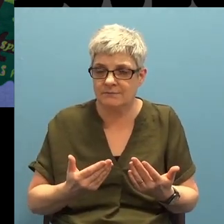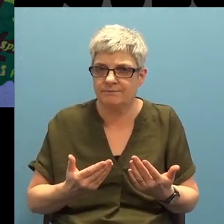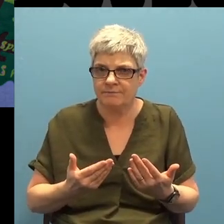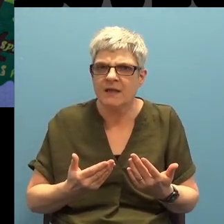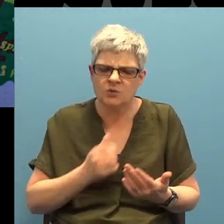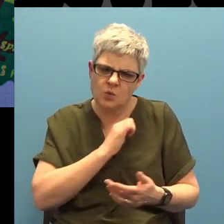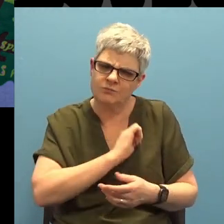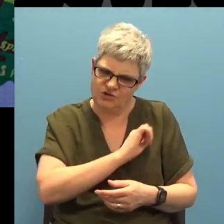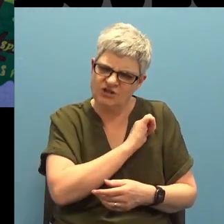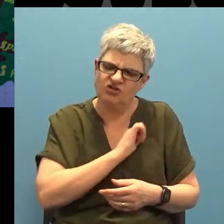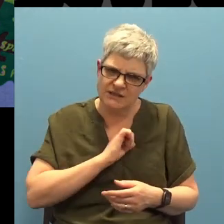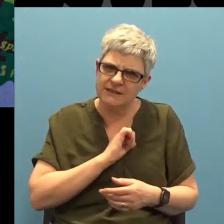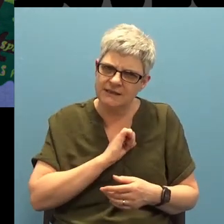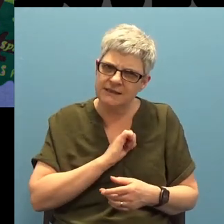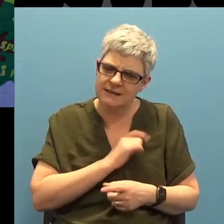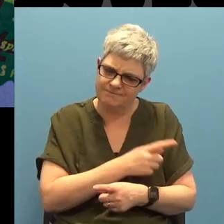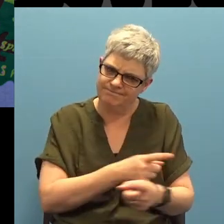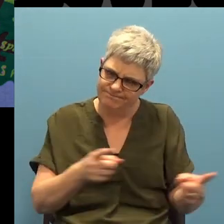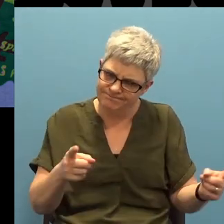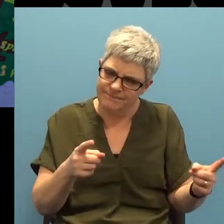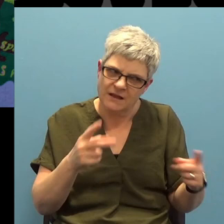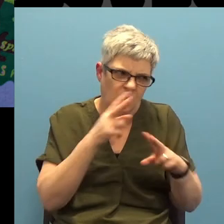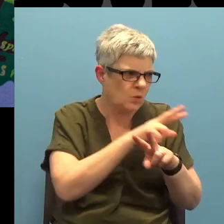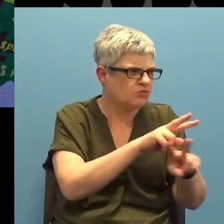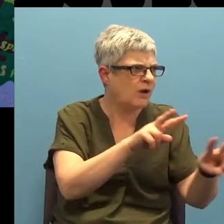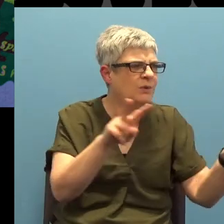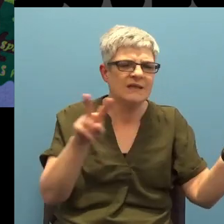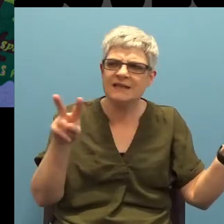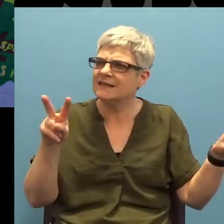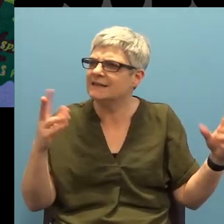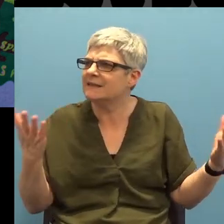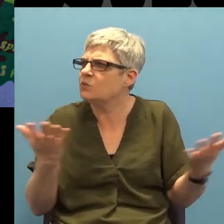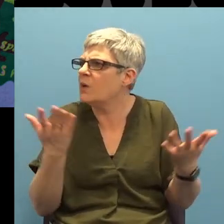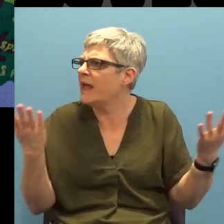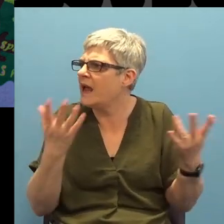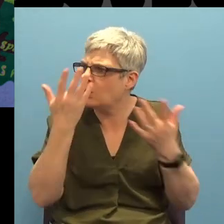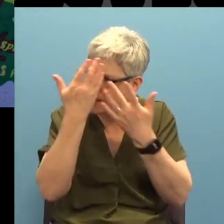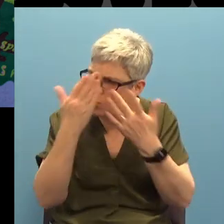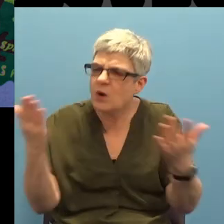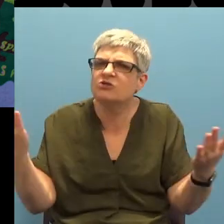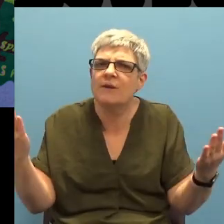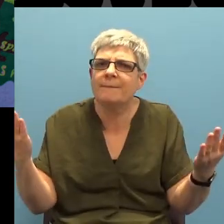So as Christians, we are to look around and see where we can worship.